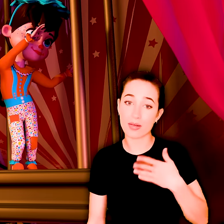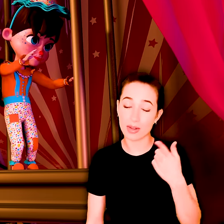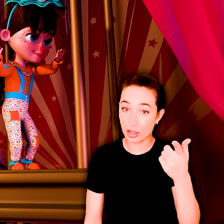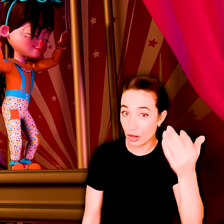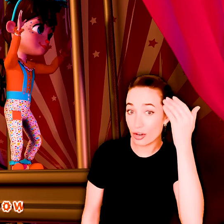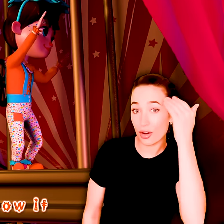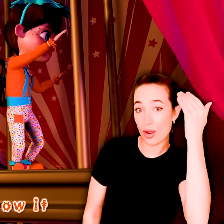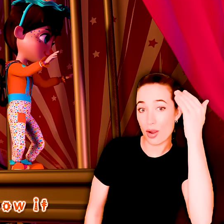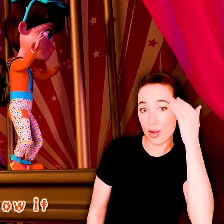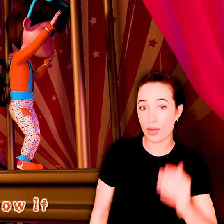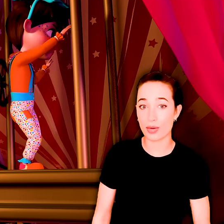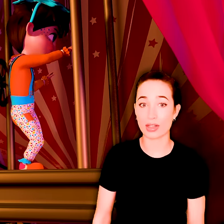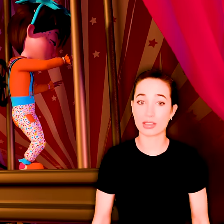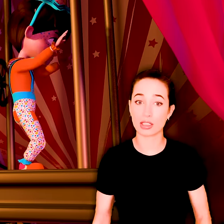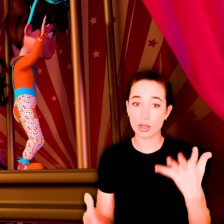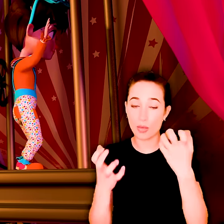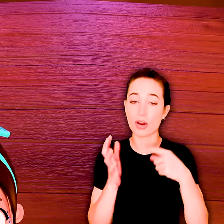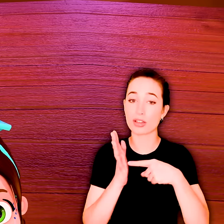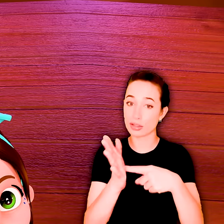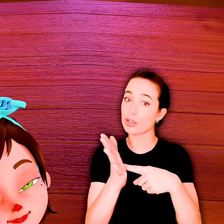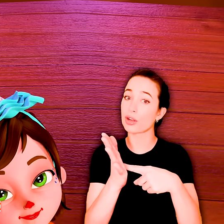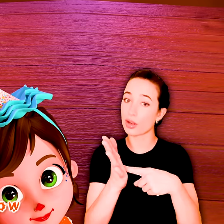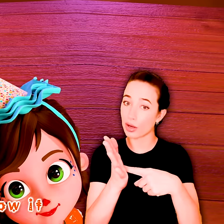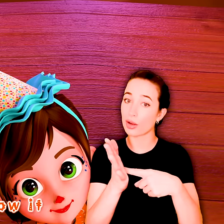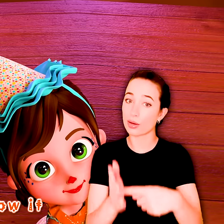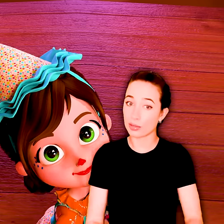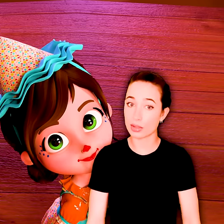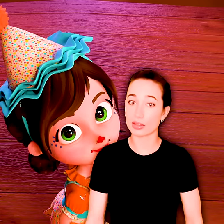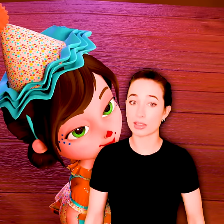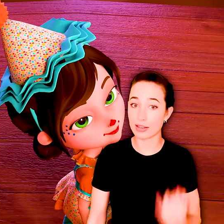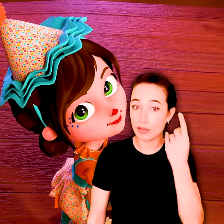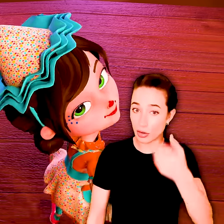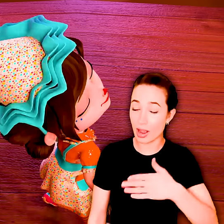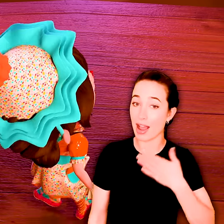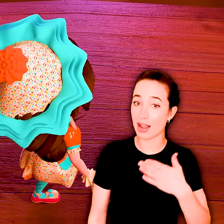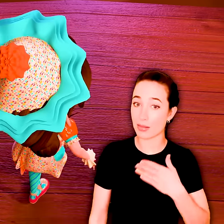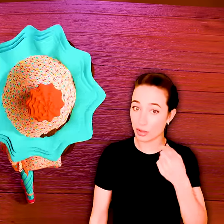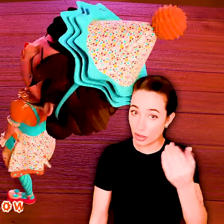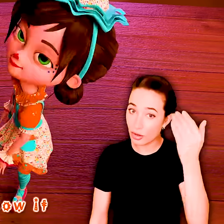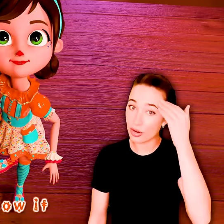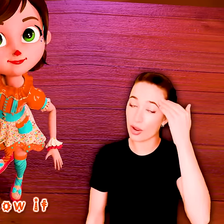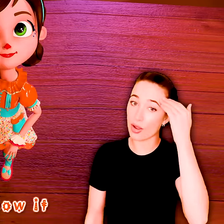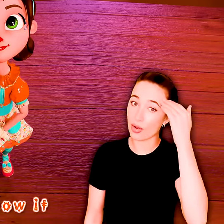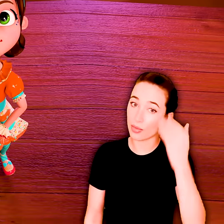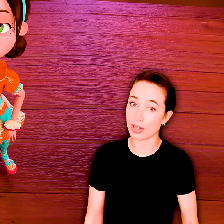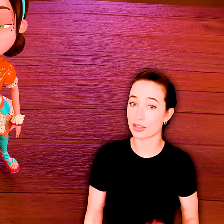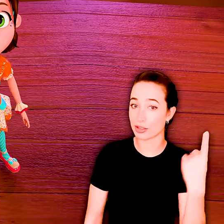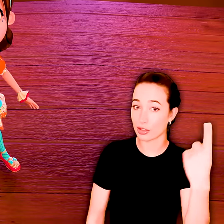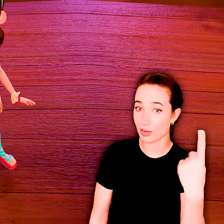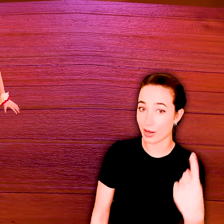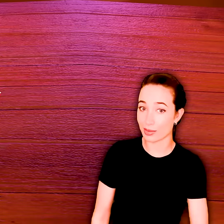if you're happy and you know it and you really want to show it if you're happy and you know it turn around